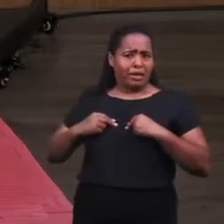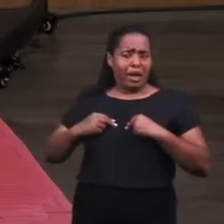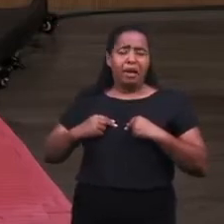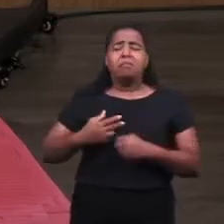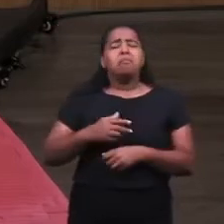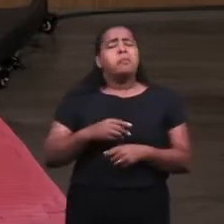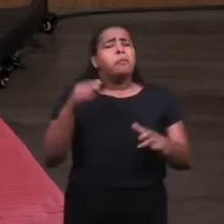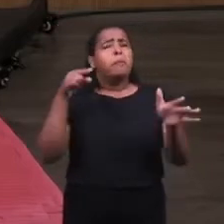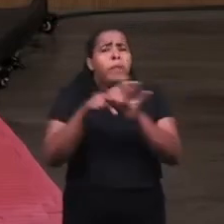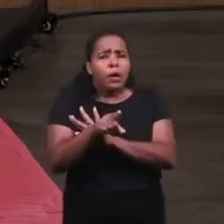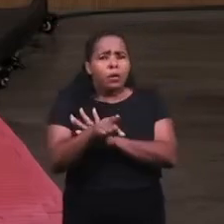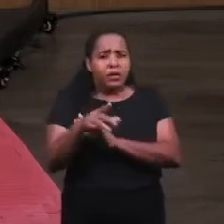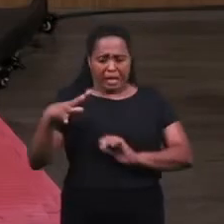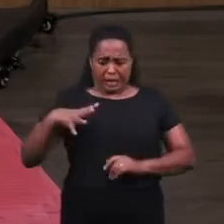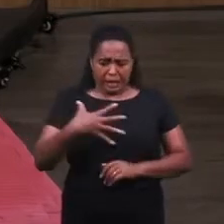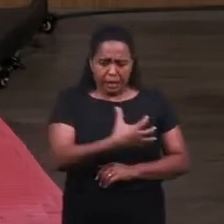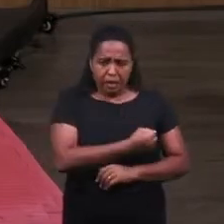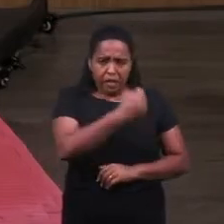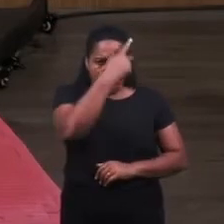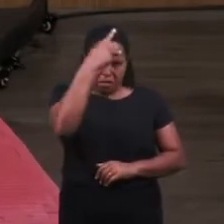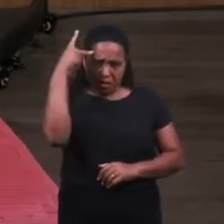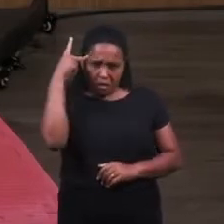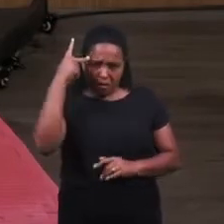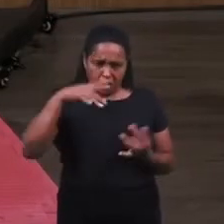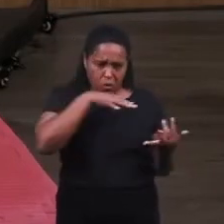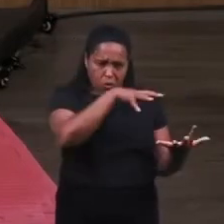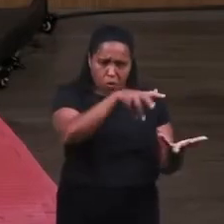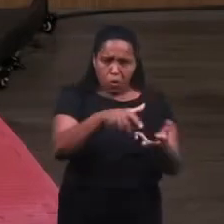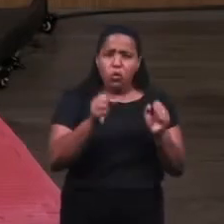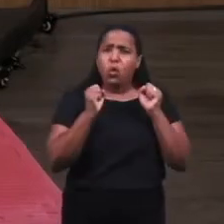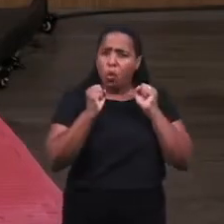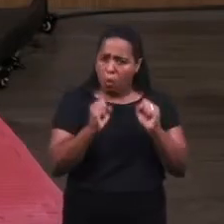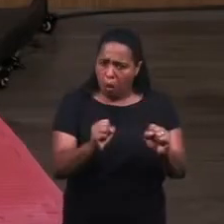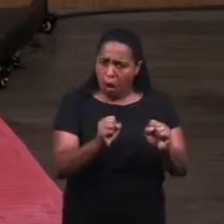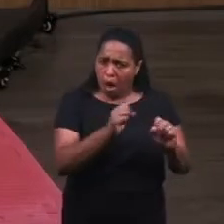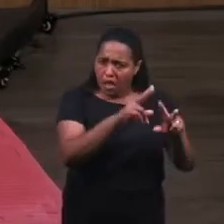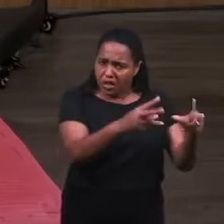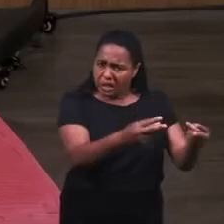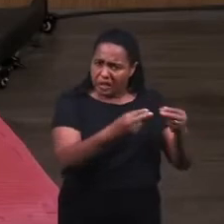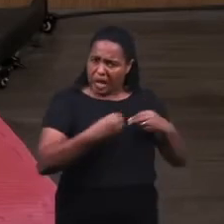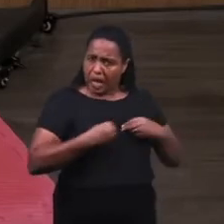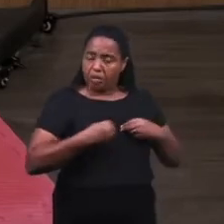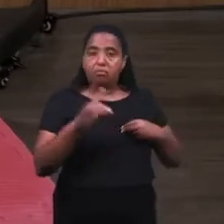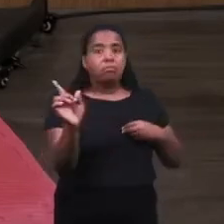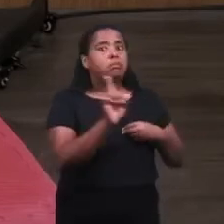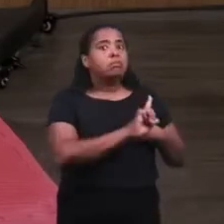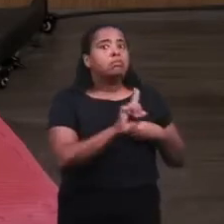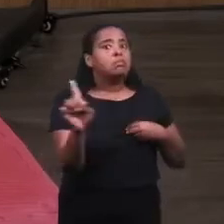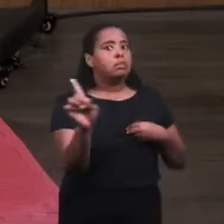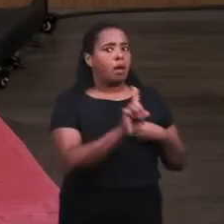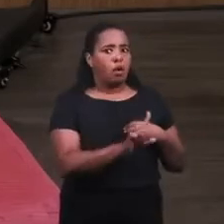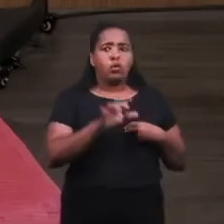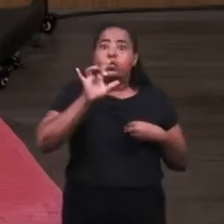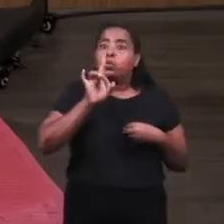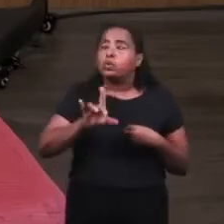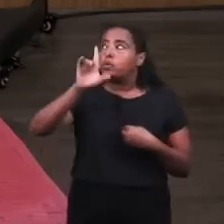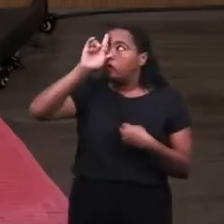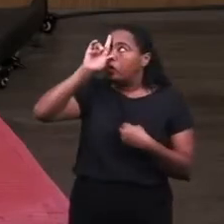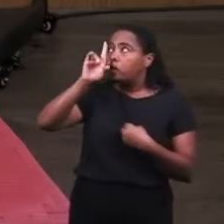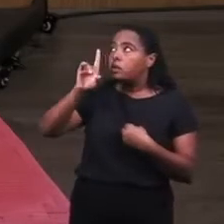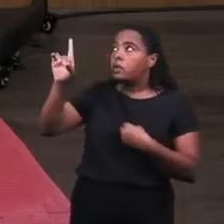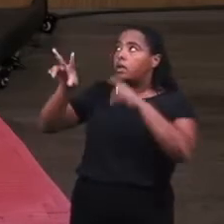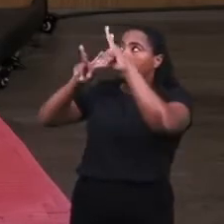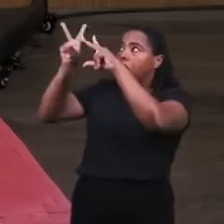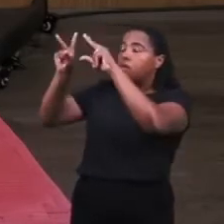But is it a gift that people from this world can give us? No. It's a gift that only God can give to us. You know